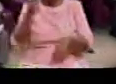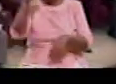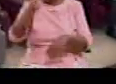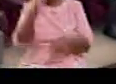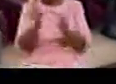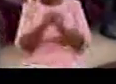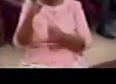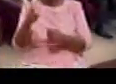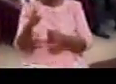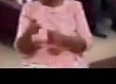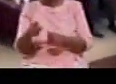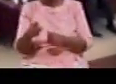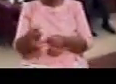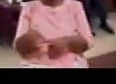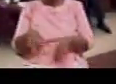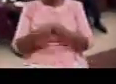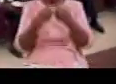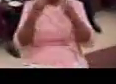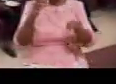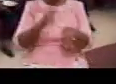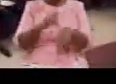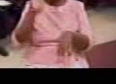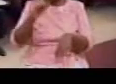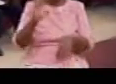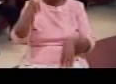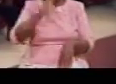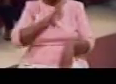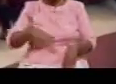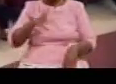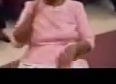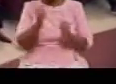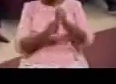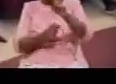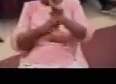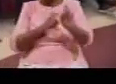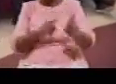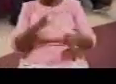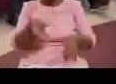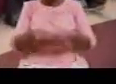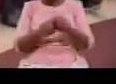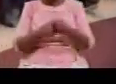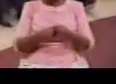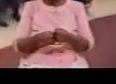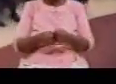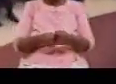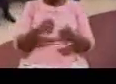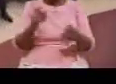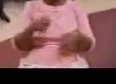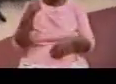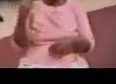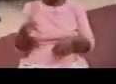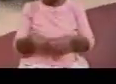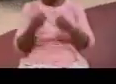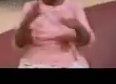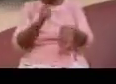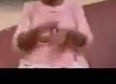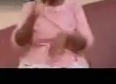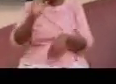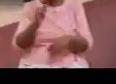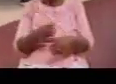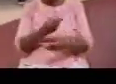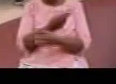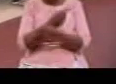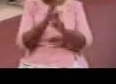How often will Christ be with you? How often will the Redeemer, Deliverer be with you? I am with